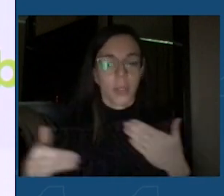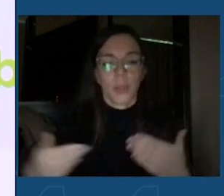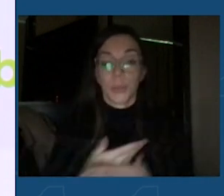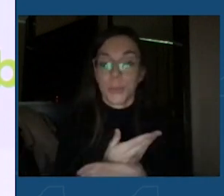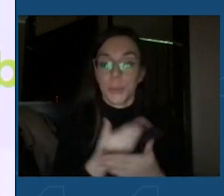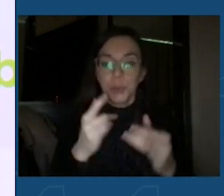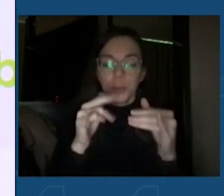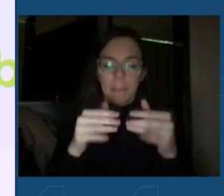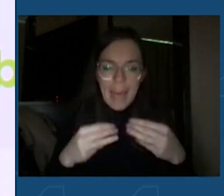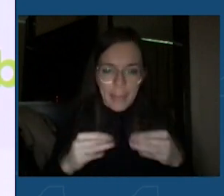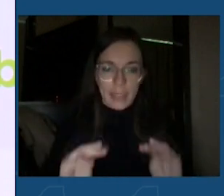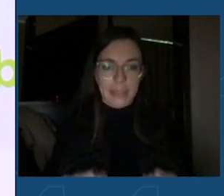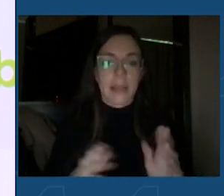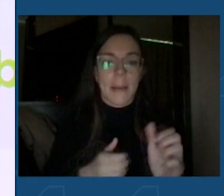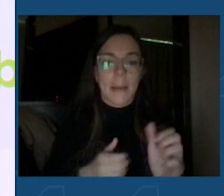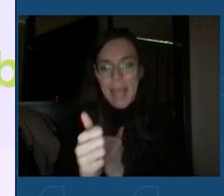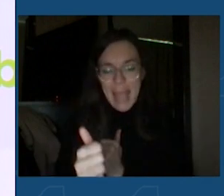for